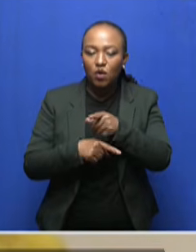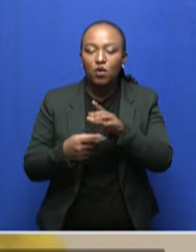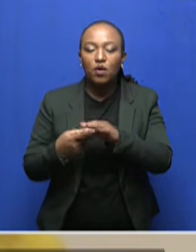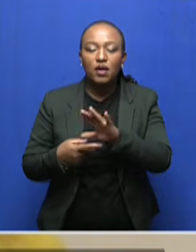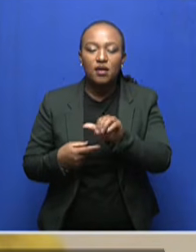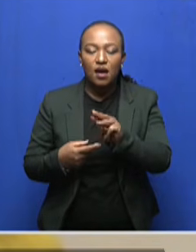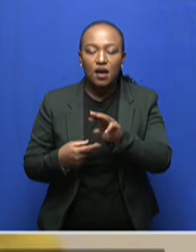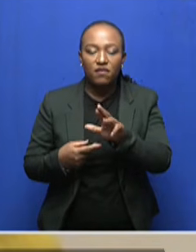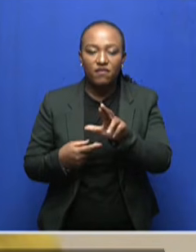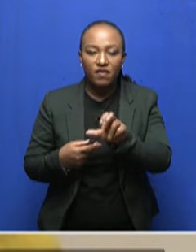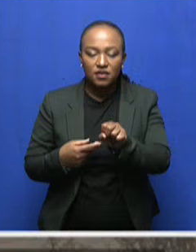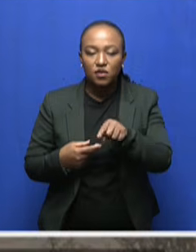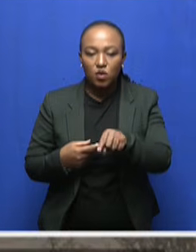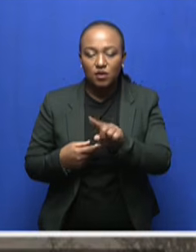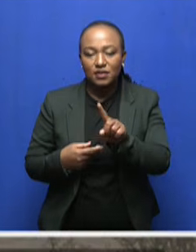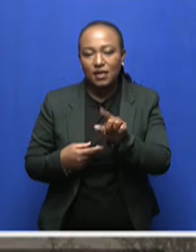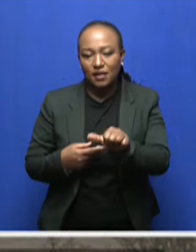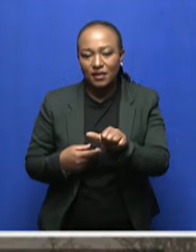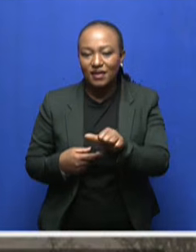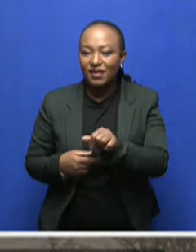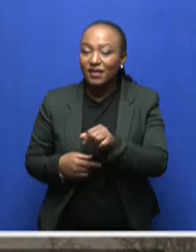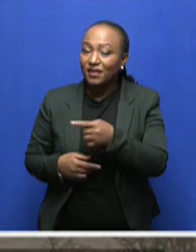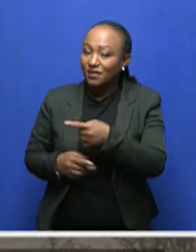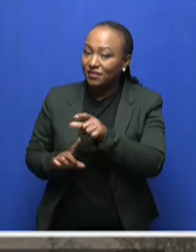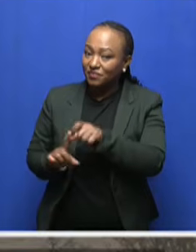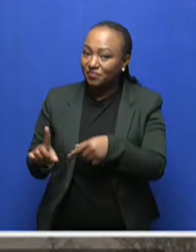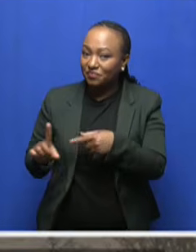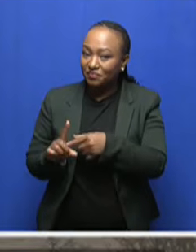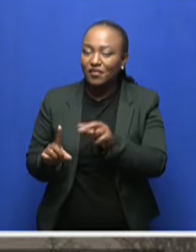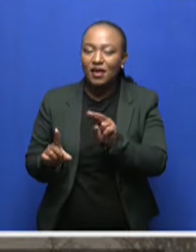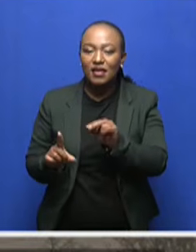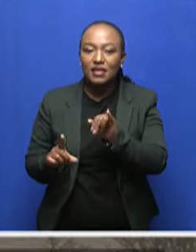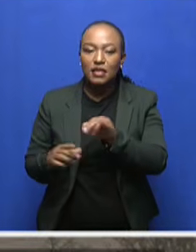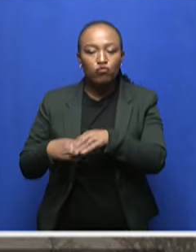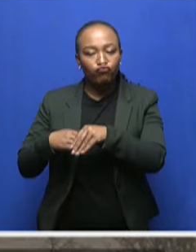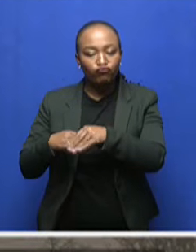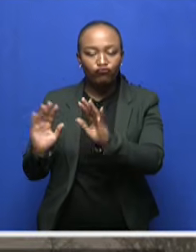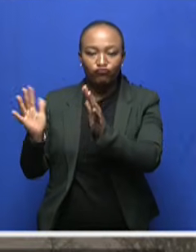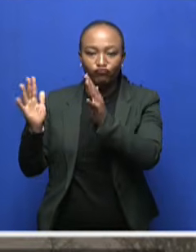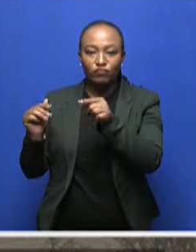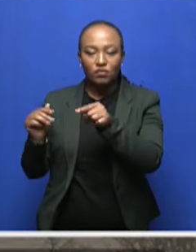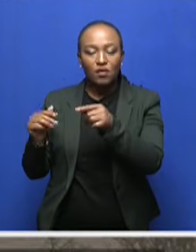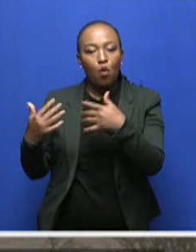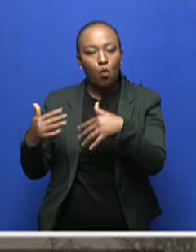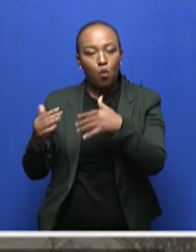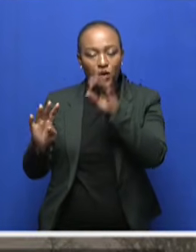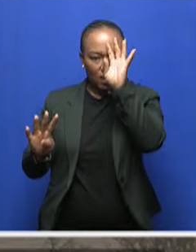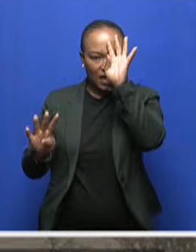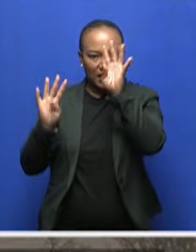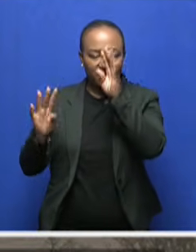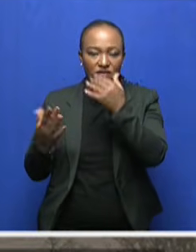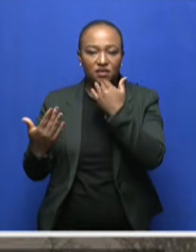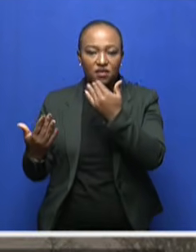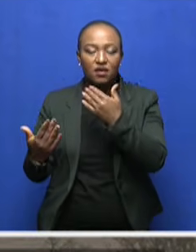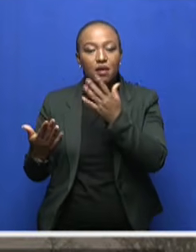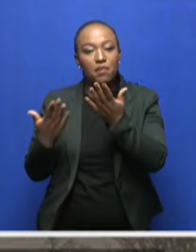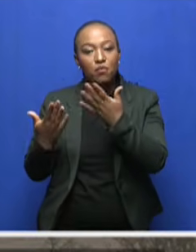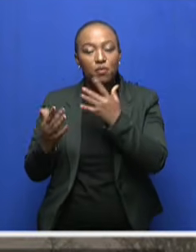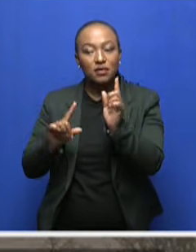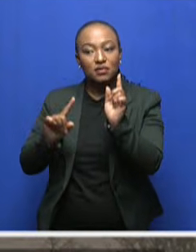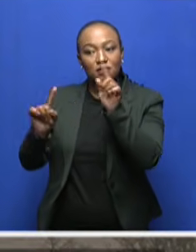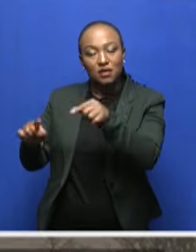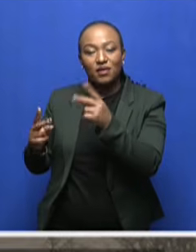Canvas ZA. Ndi, congratulations. Thank you for flying the flag. Thank you for your creativity as well. Maybe we should come and pay you a